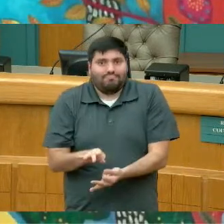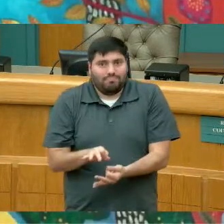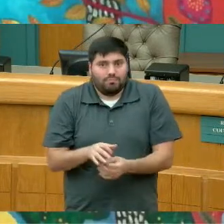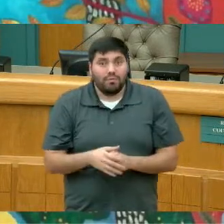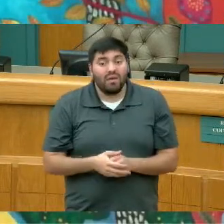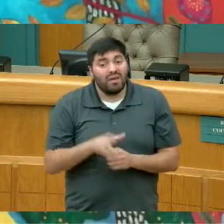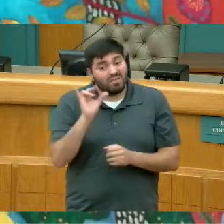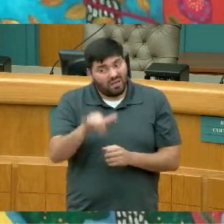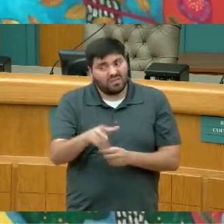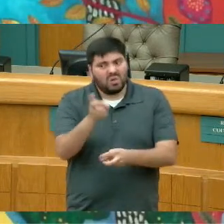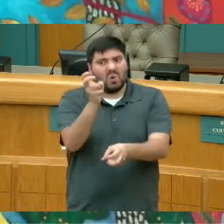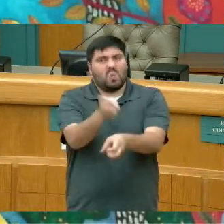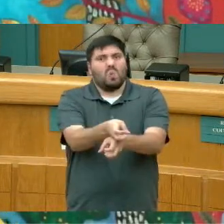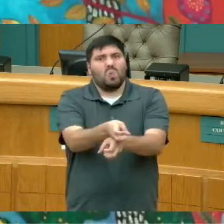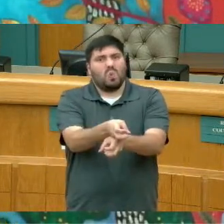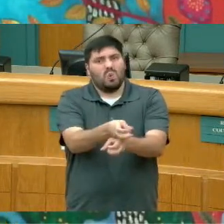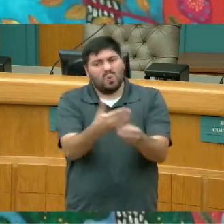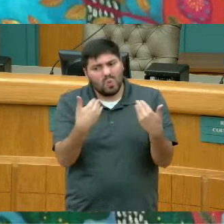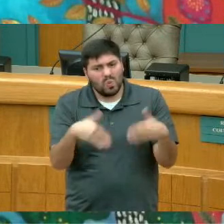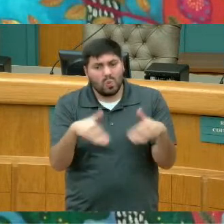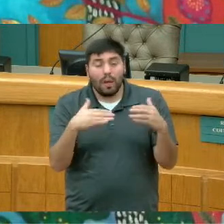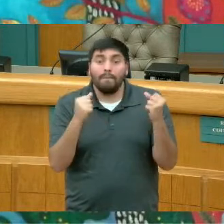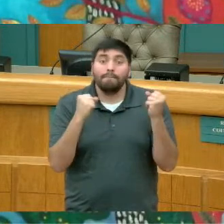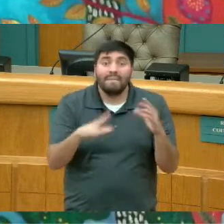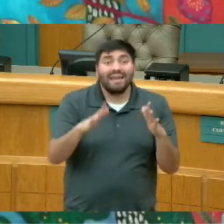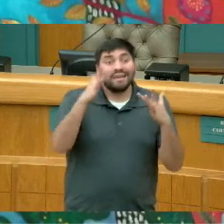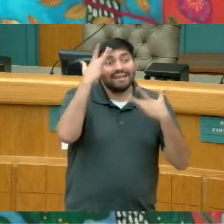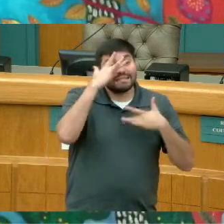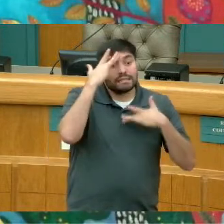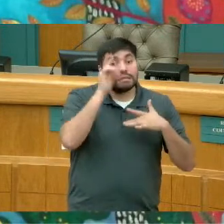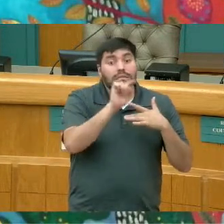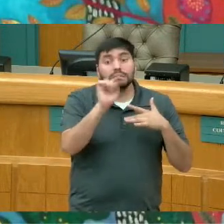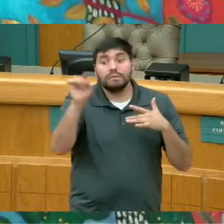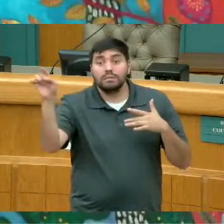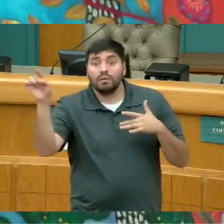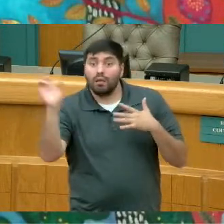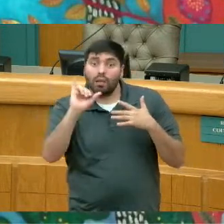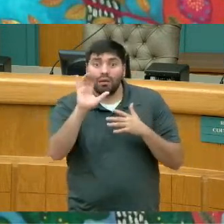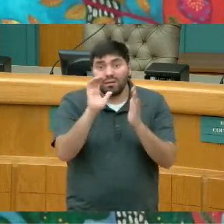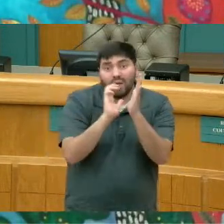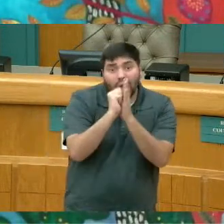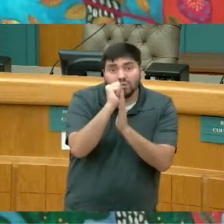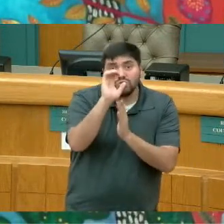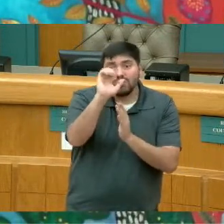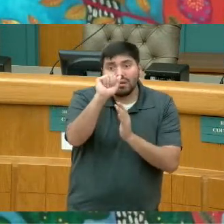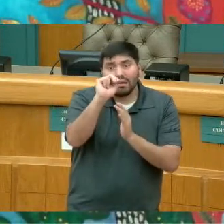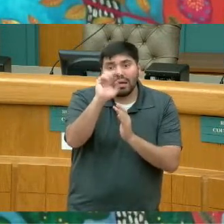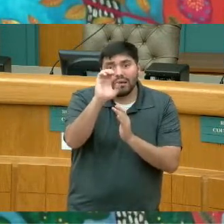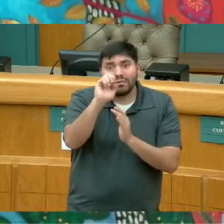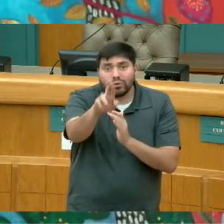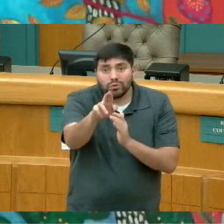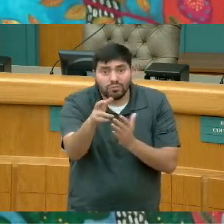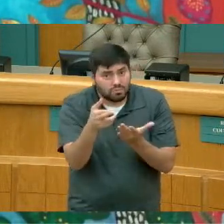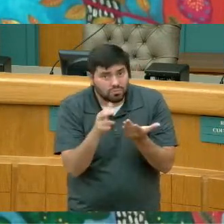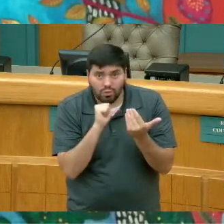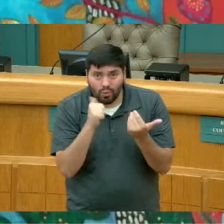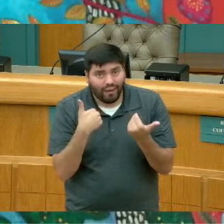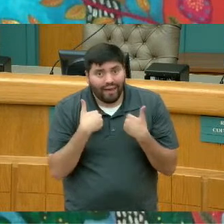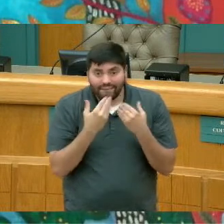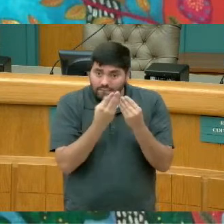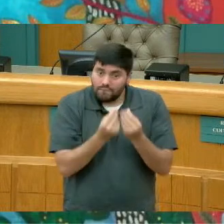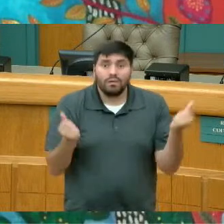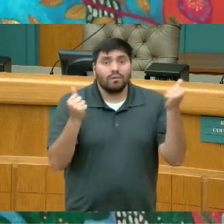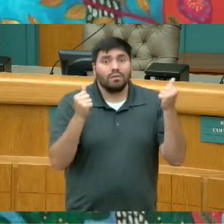most difficult of diseases, is that there are many diseases we don't have a cure for, like cancer. And there are many diseases